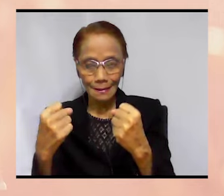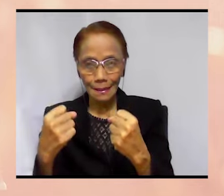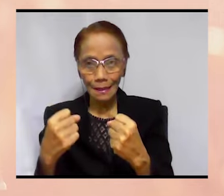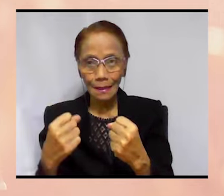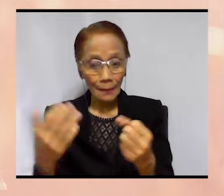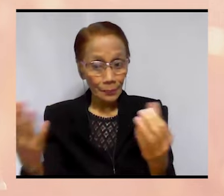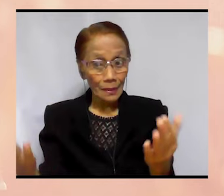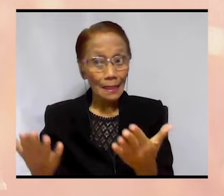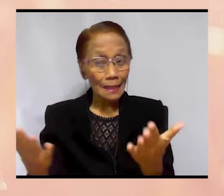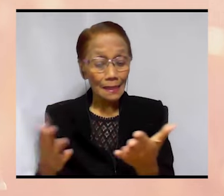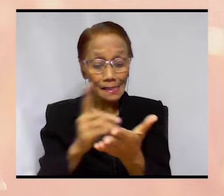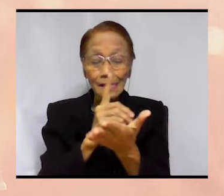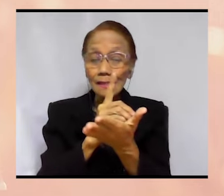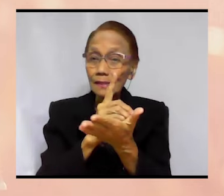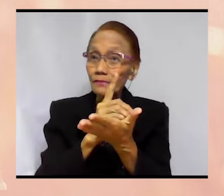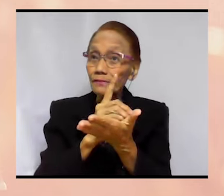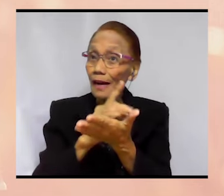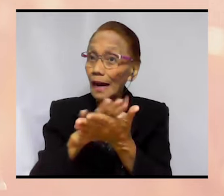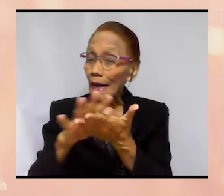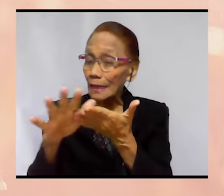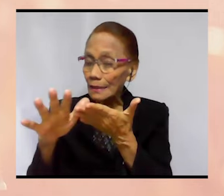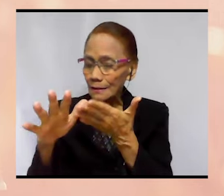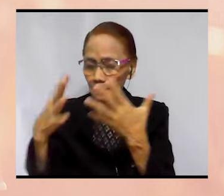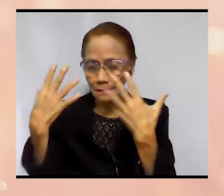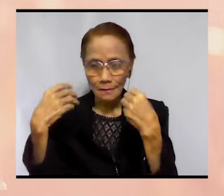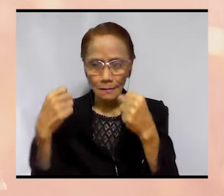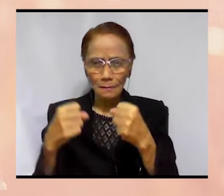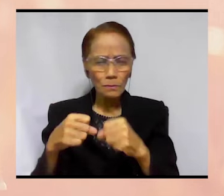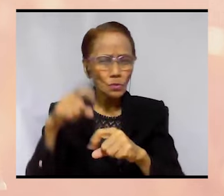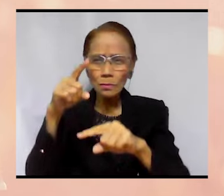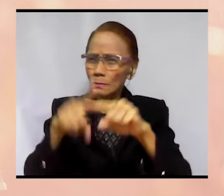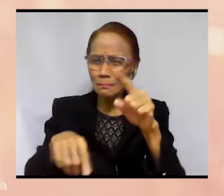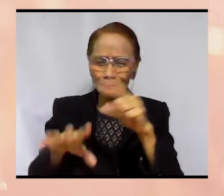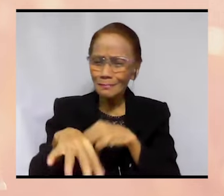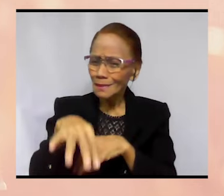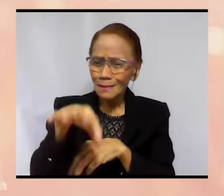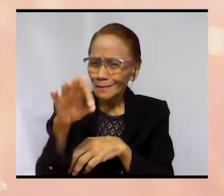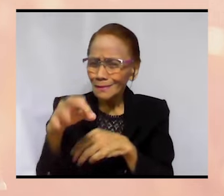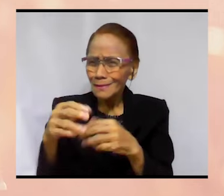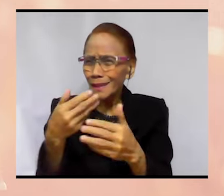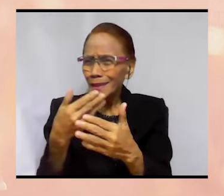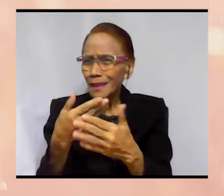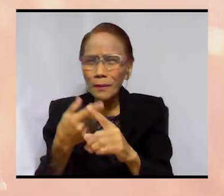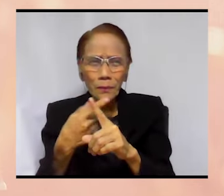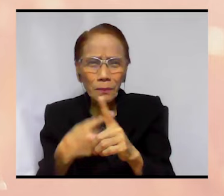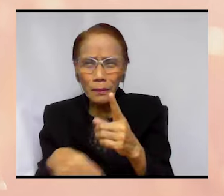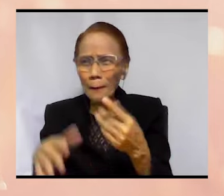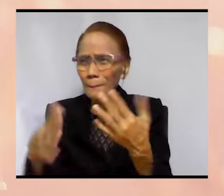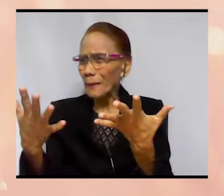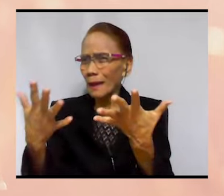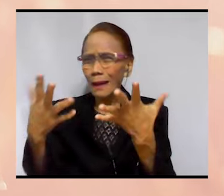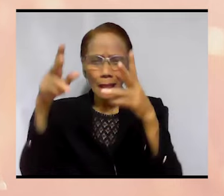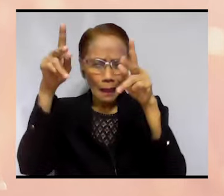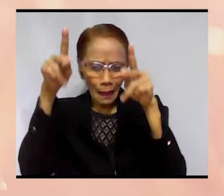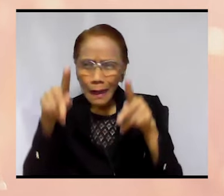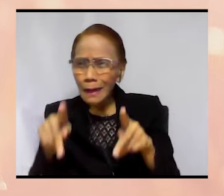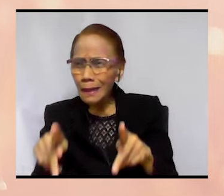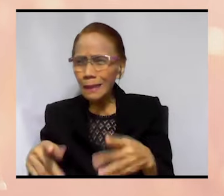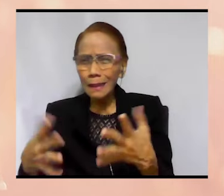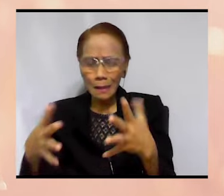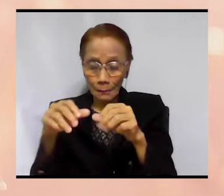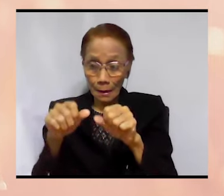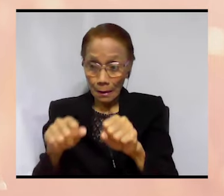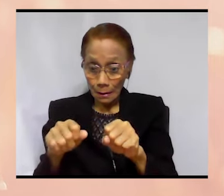This is divine strength. You cannot find this from mere human capacities. And